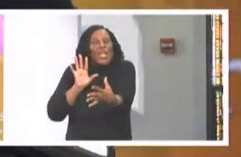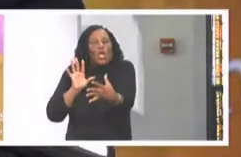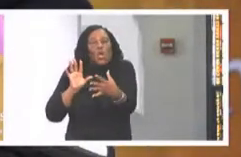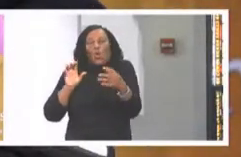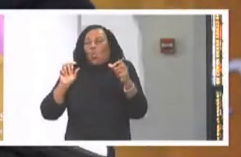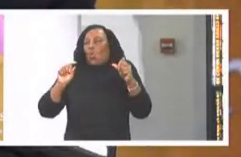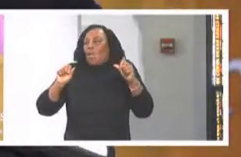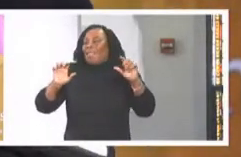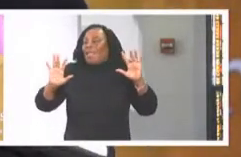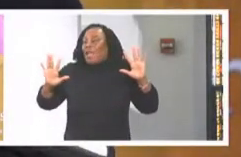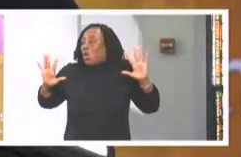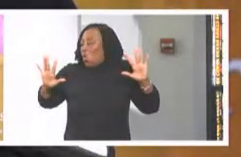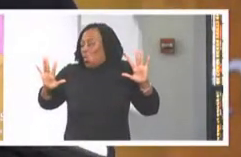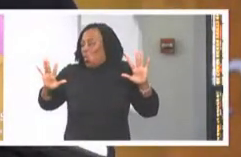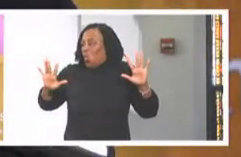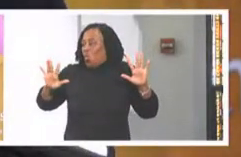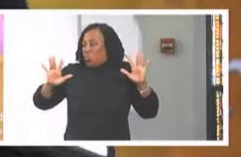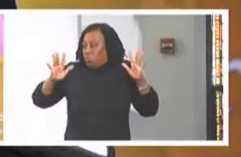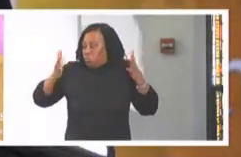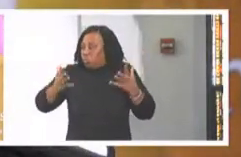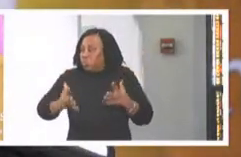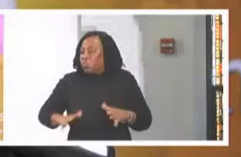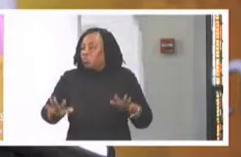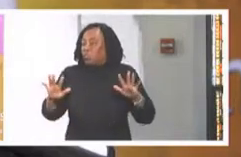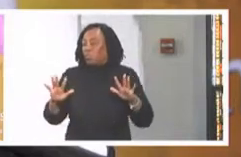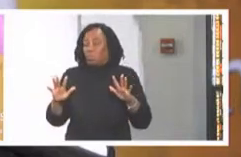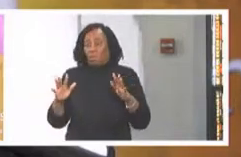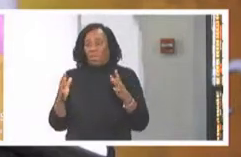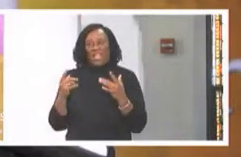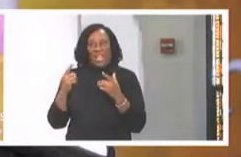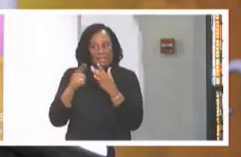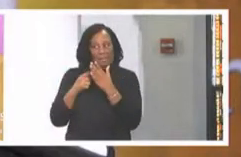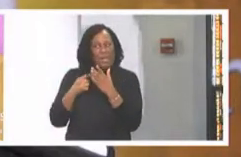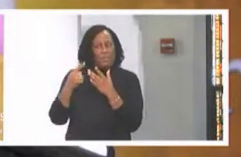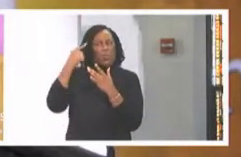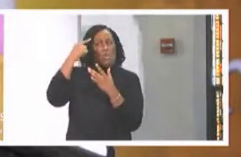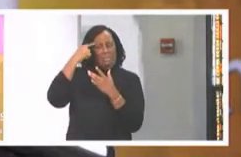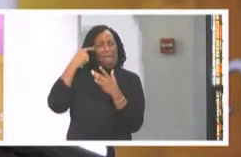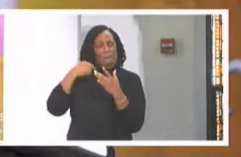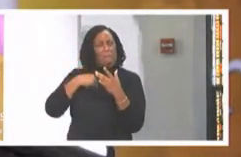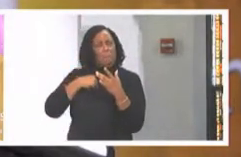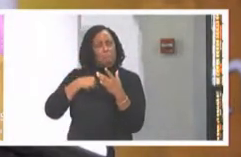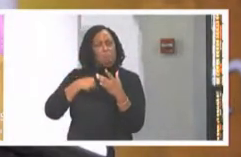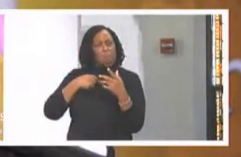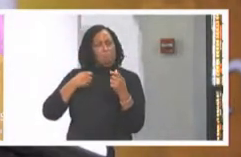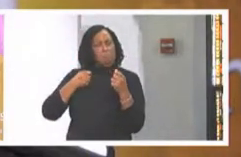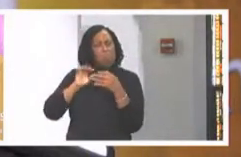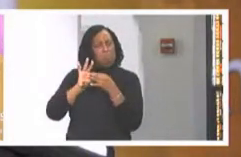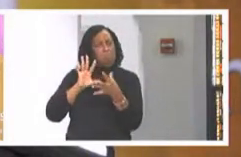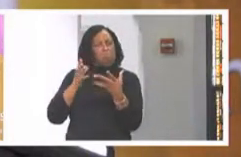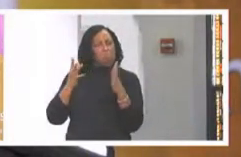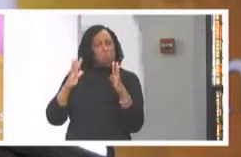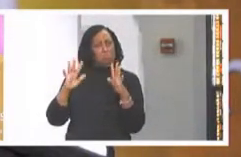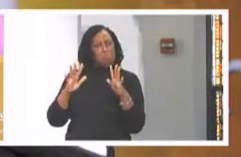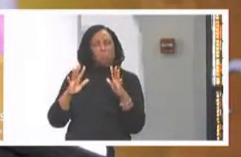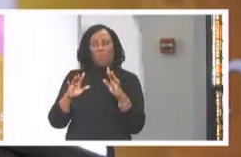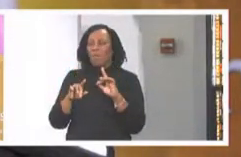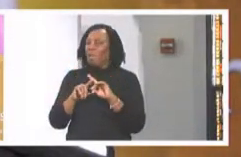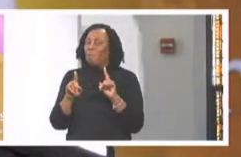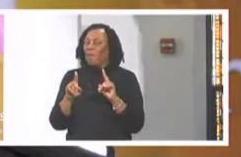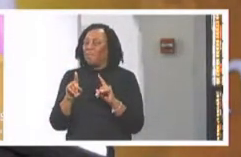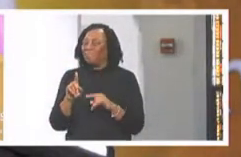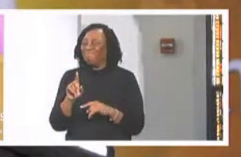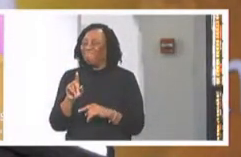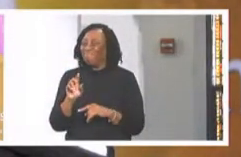Let them go. Now, we think we let them go sometimes because we think about other things, but